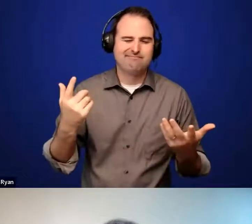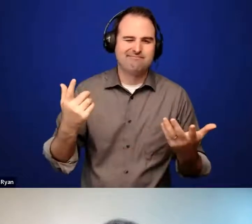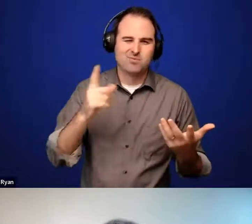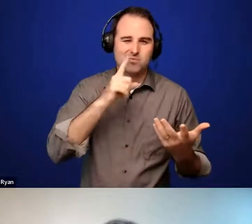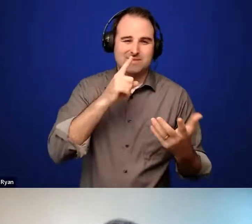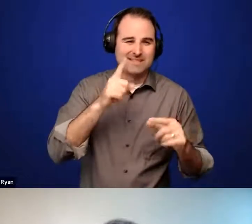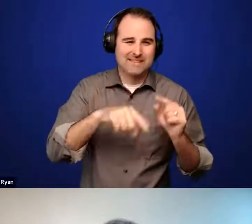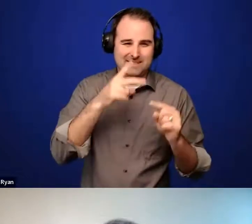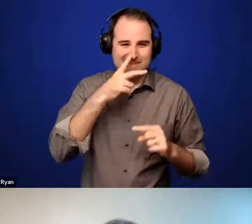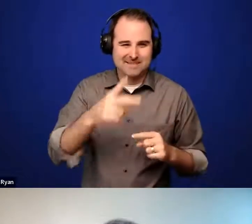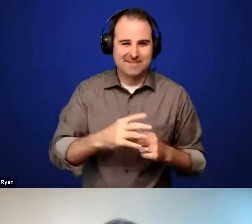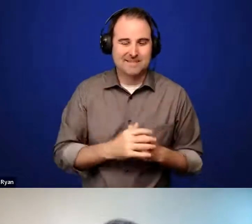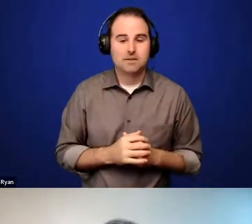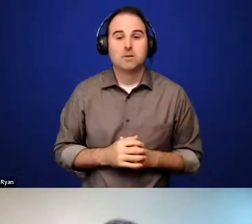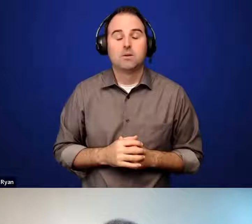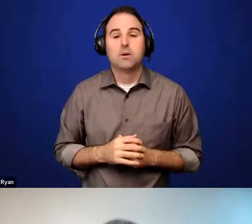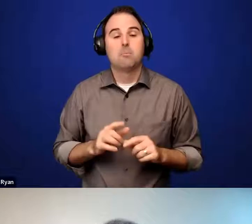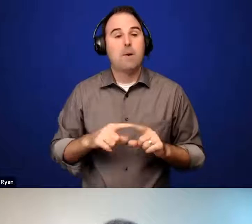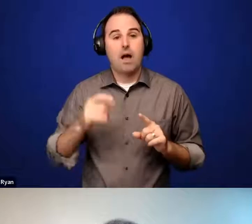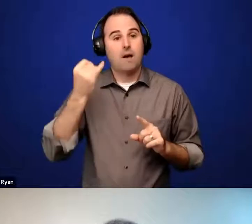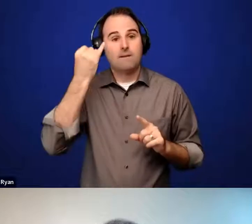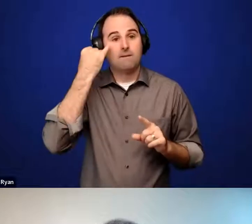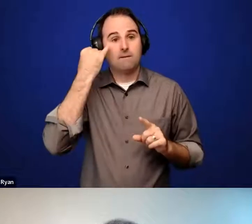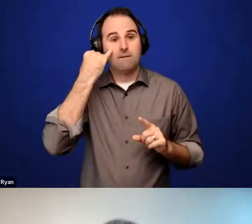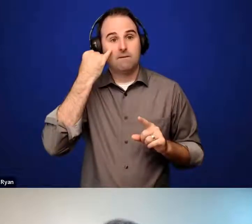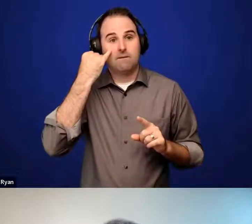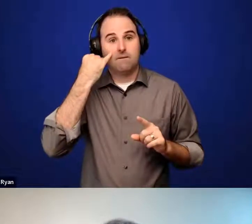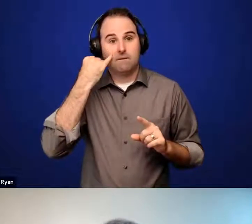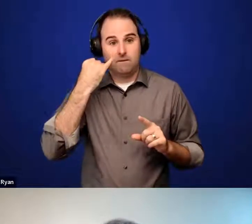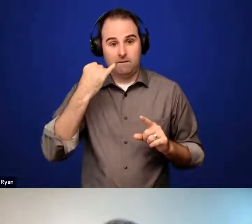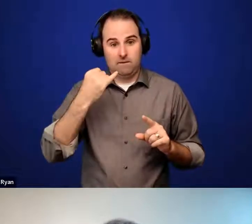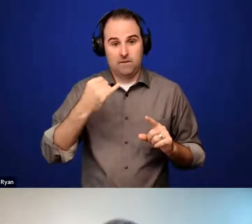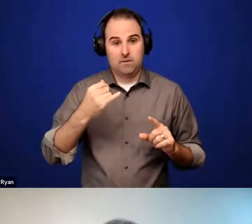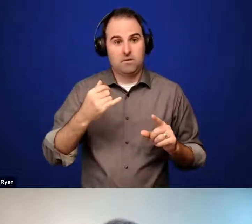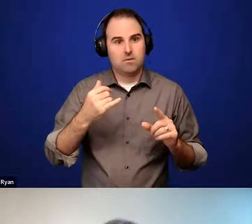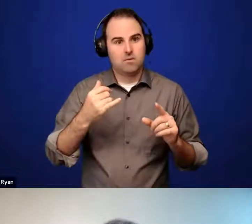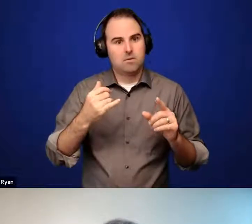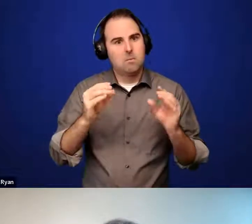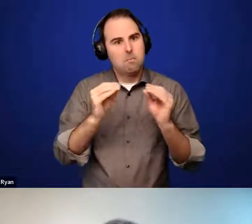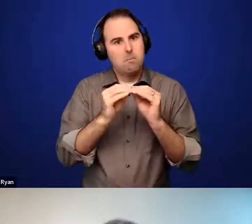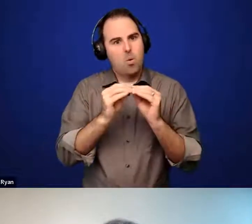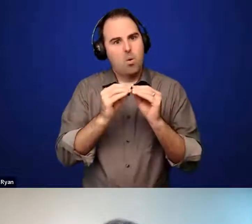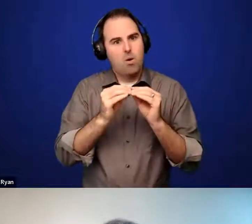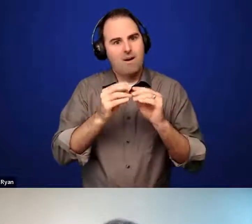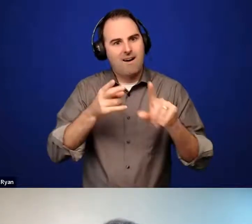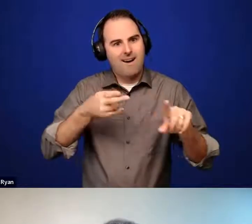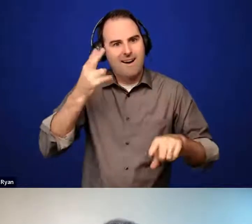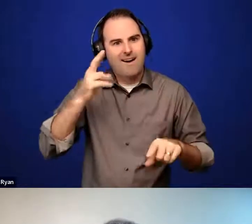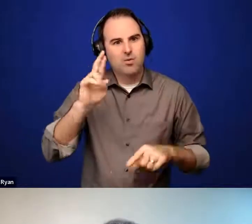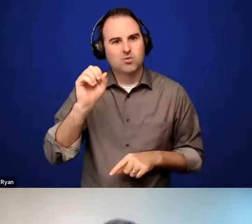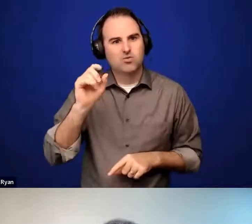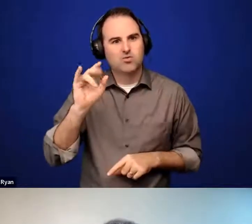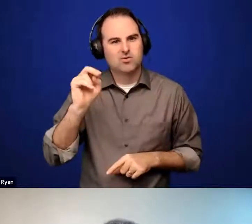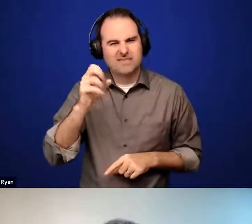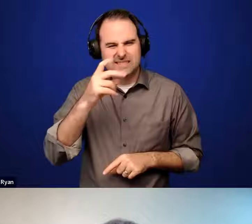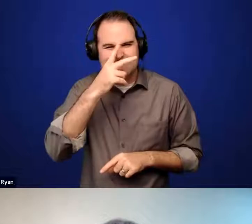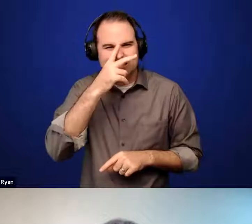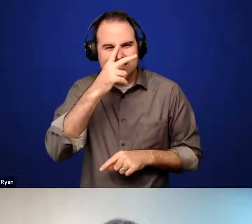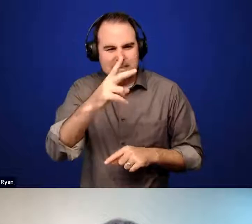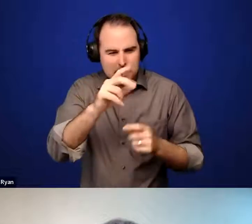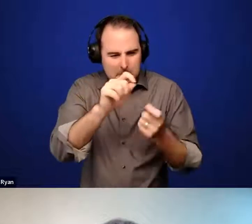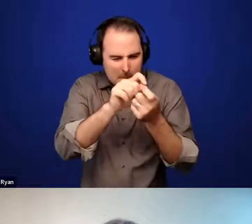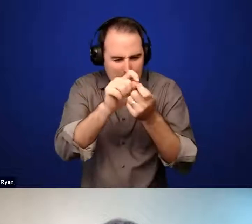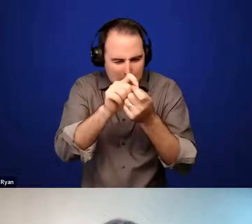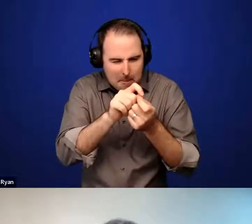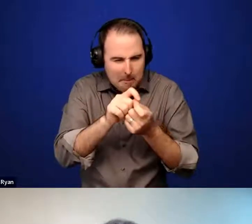into higher resolution, then it's quite important if you're on a more shady side, etc., because